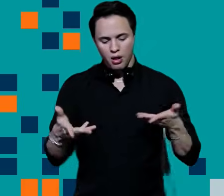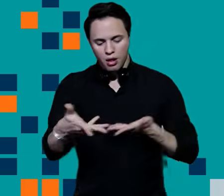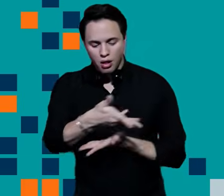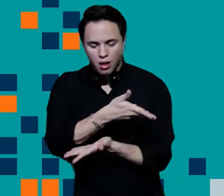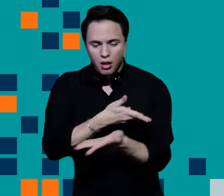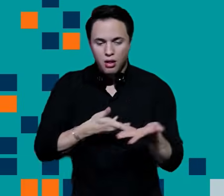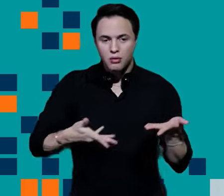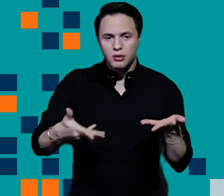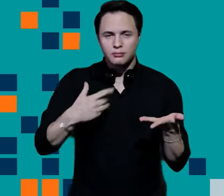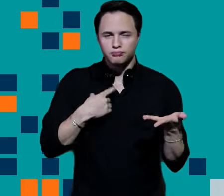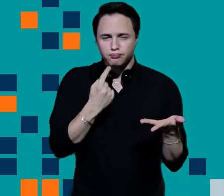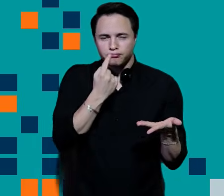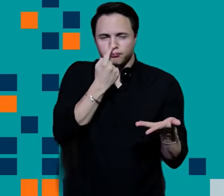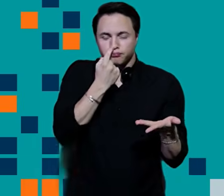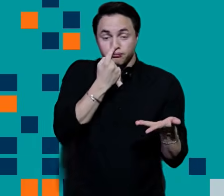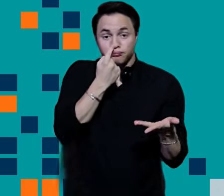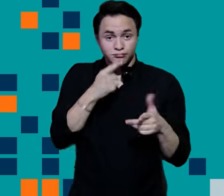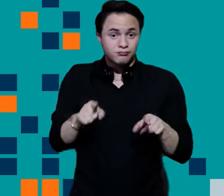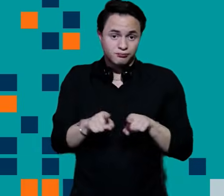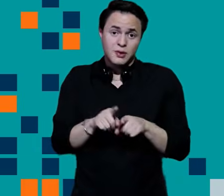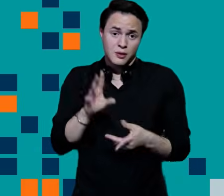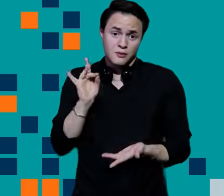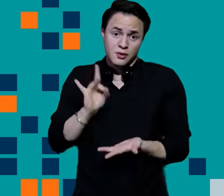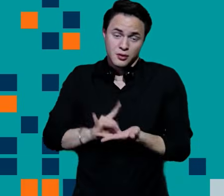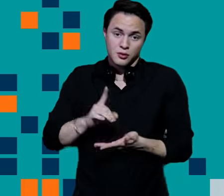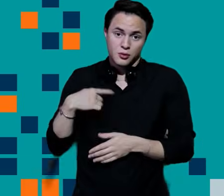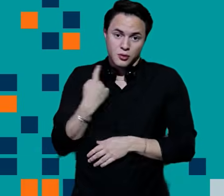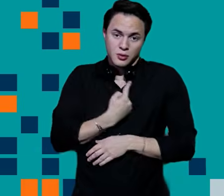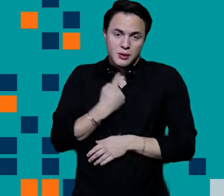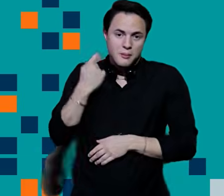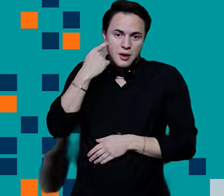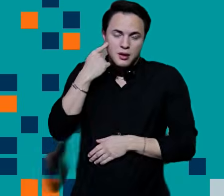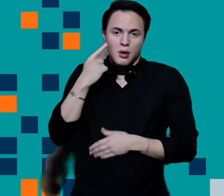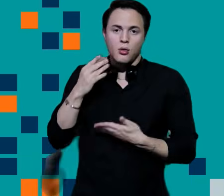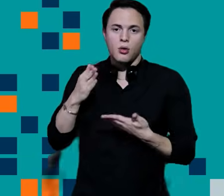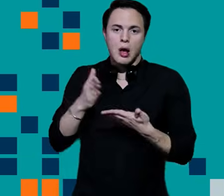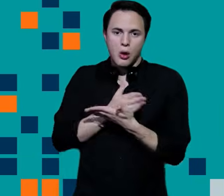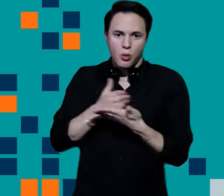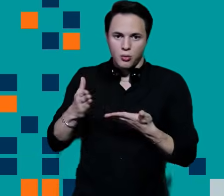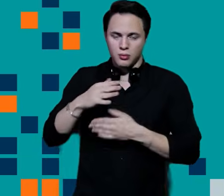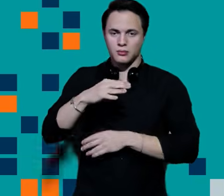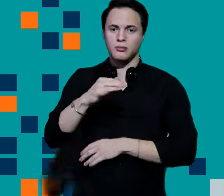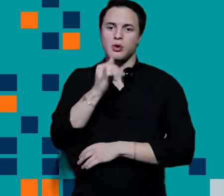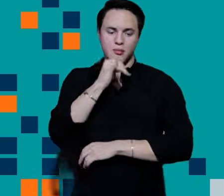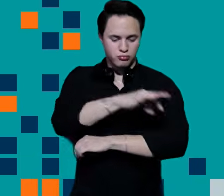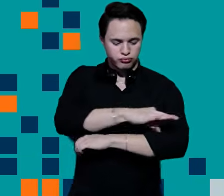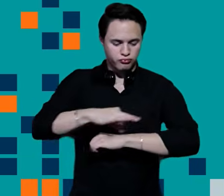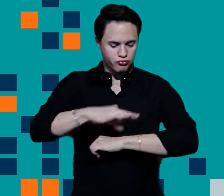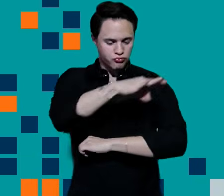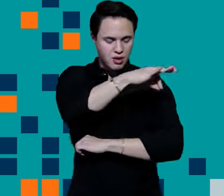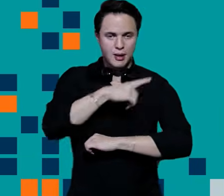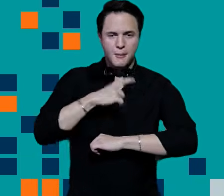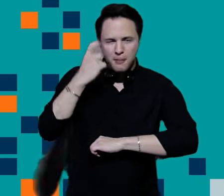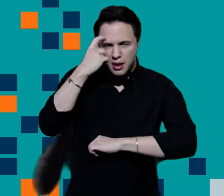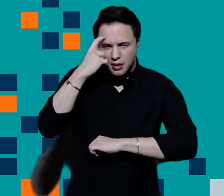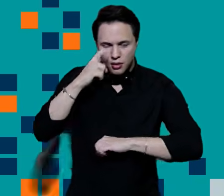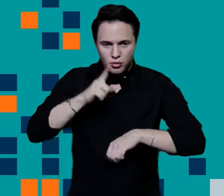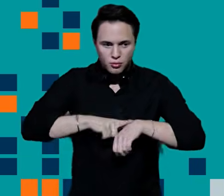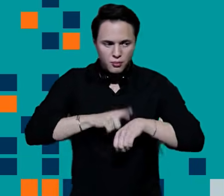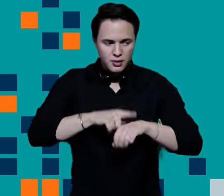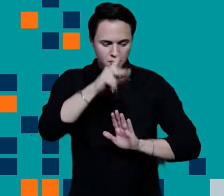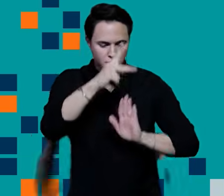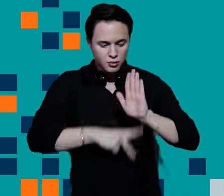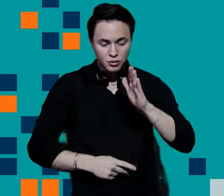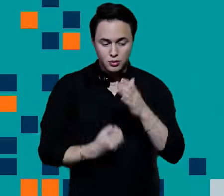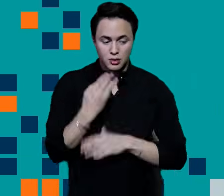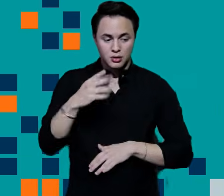and intimate. And in fact, we begin to know some of the architecture that's like that. In fact, I was in the